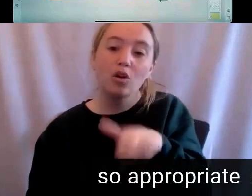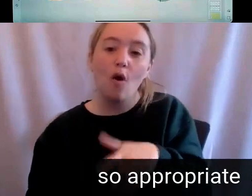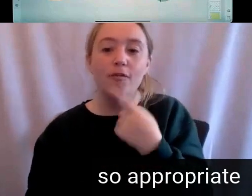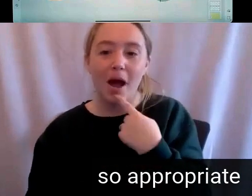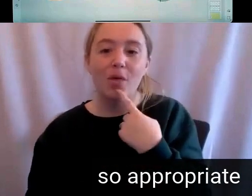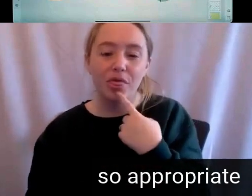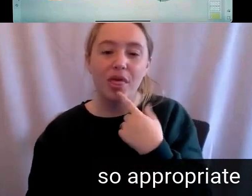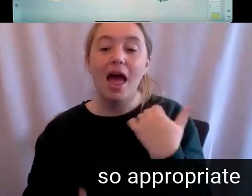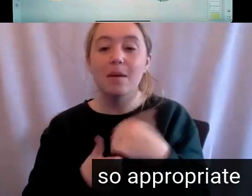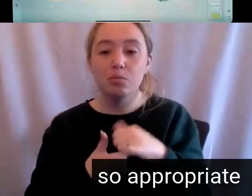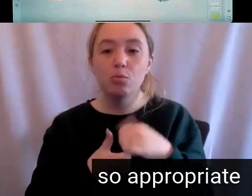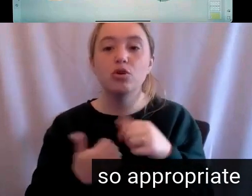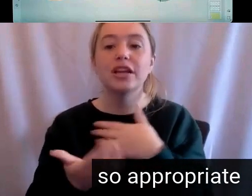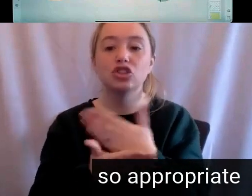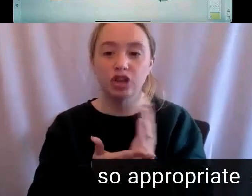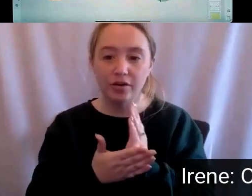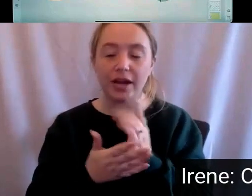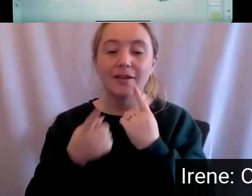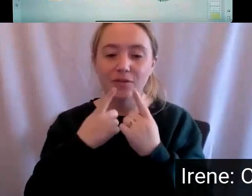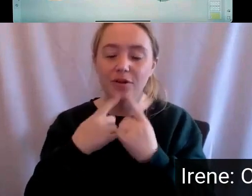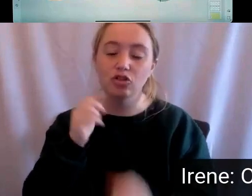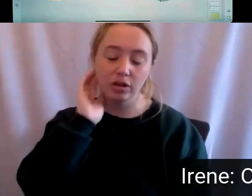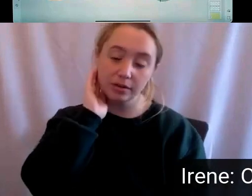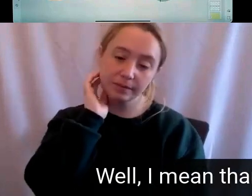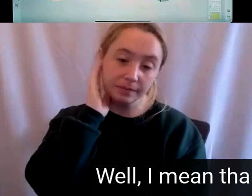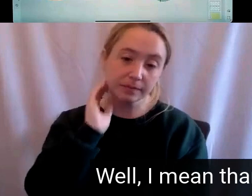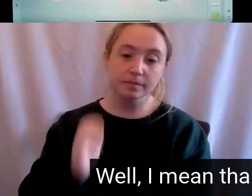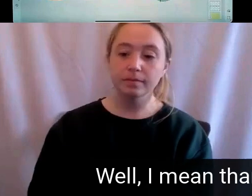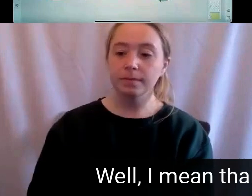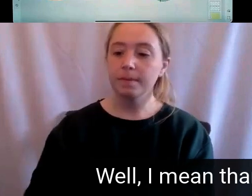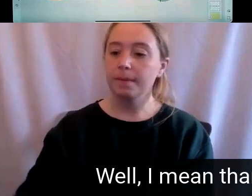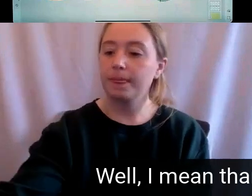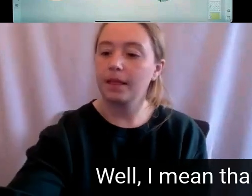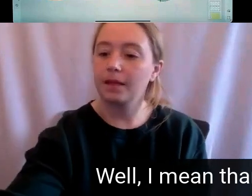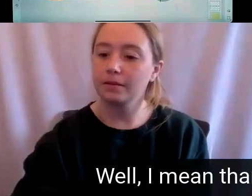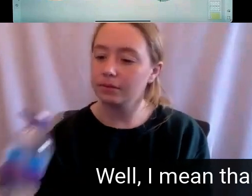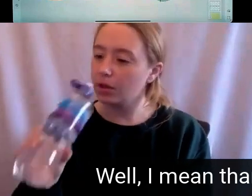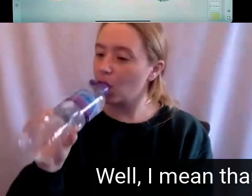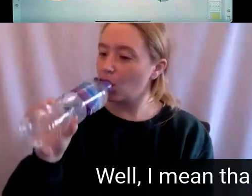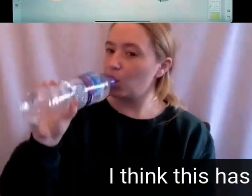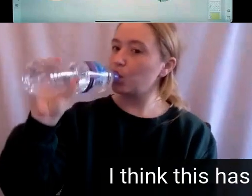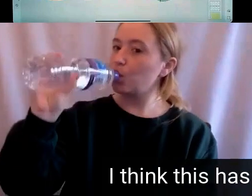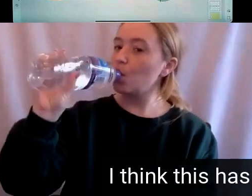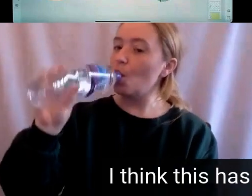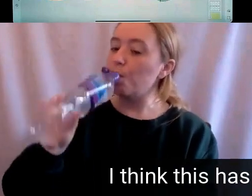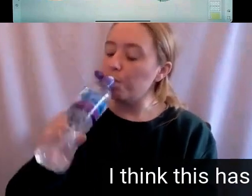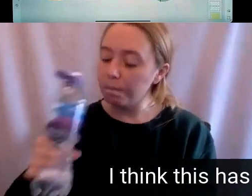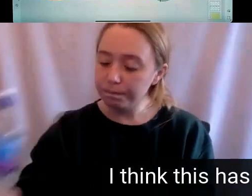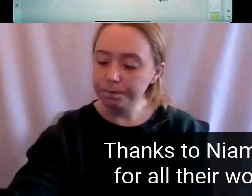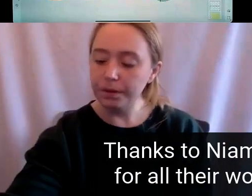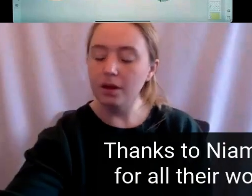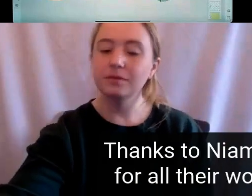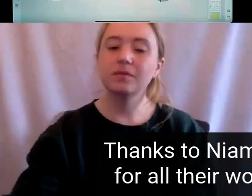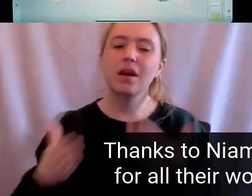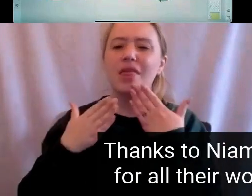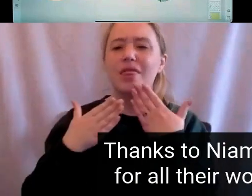appropriate sharing of information. Oh, that's great. Well, I mean, thank you so much, Jenny. I think this has been a great